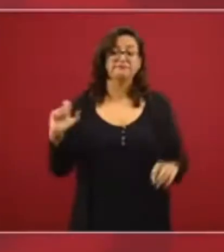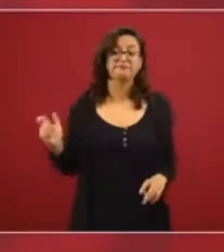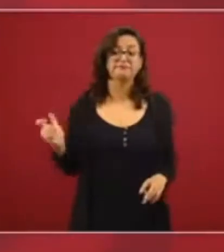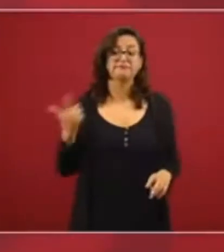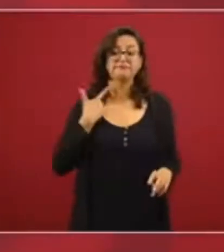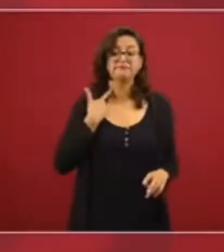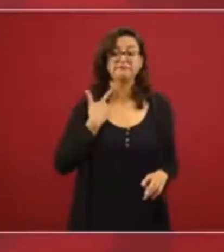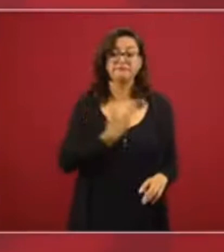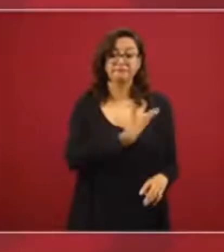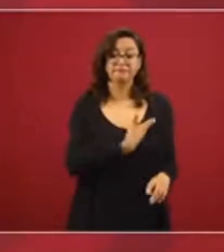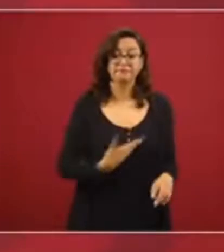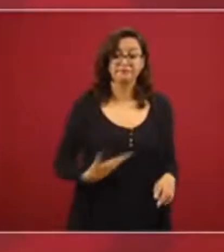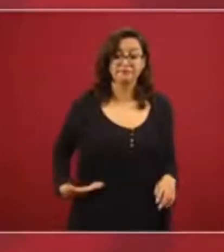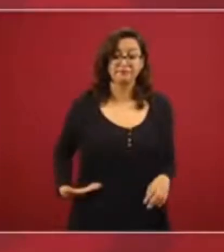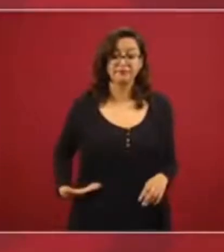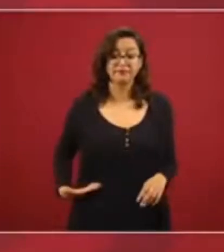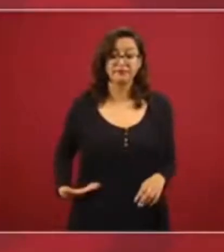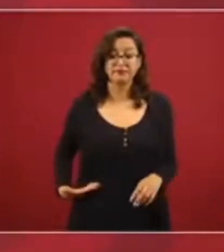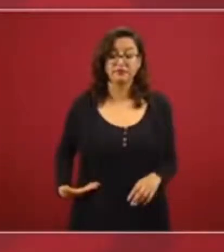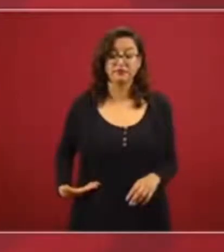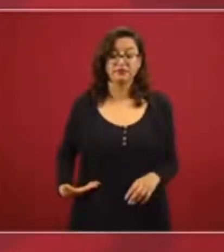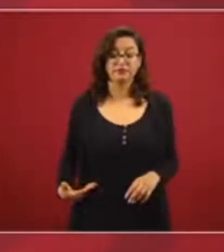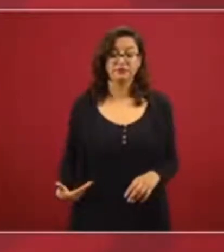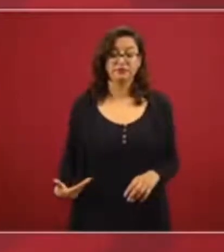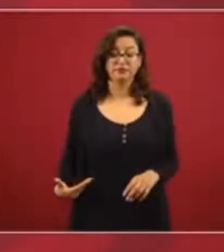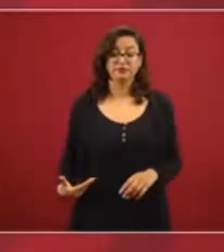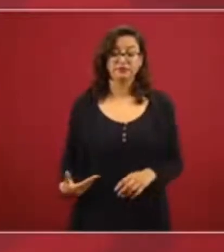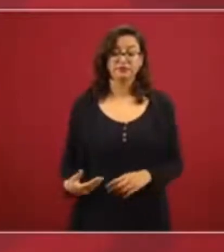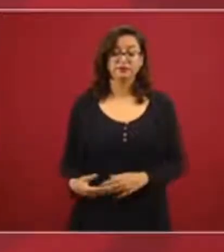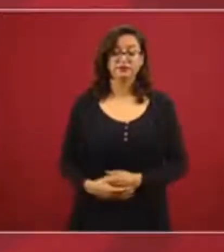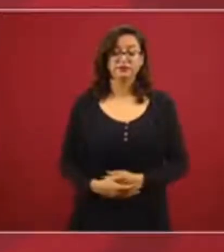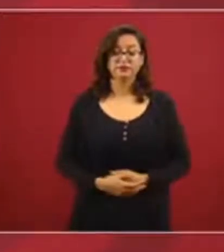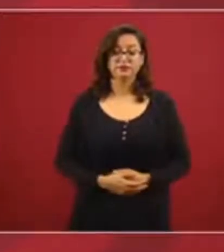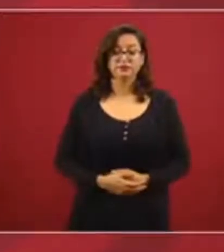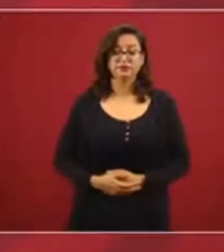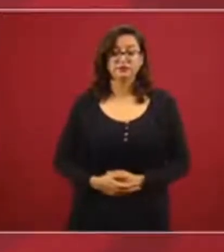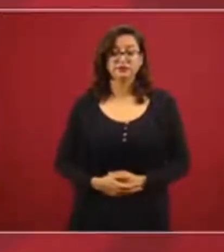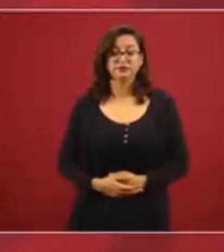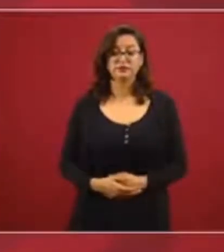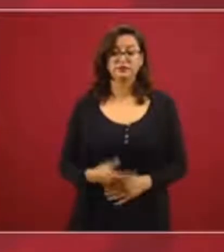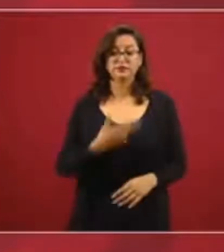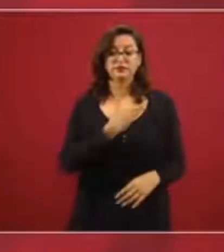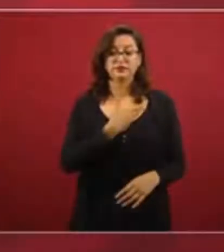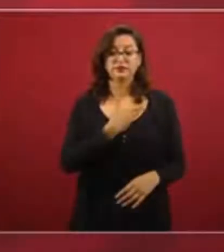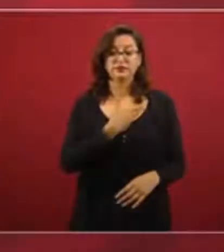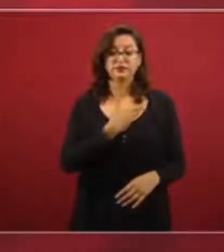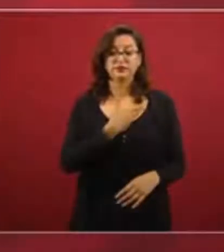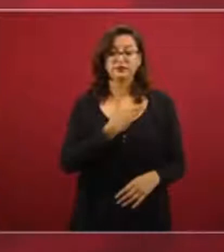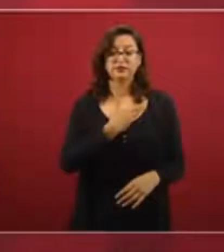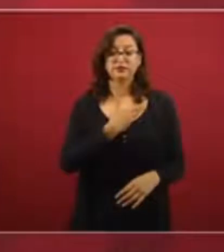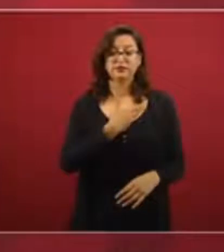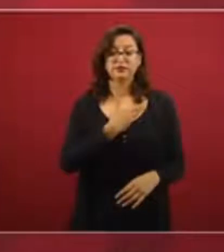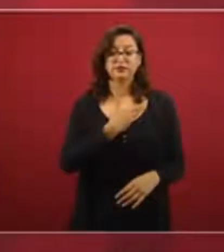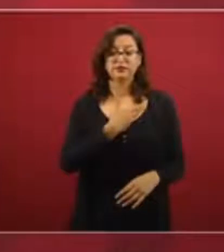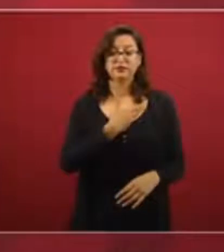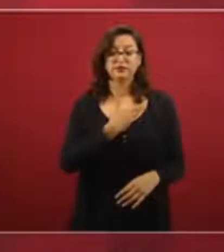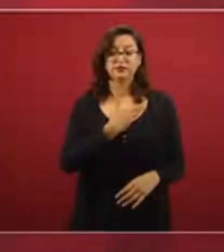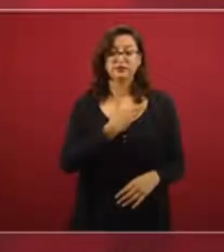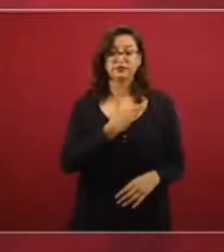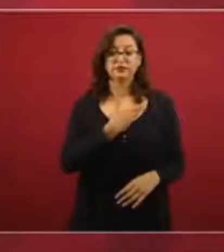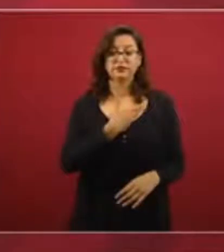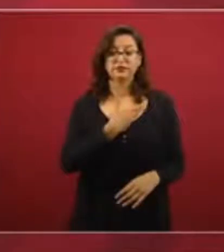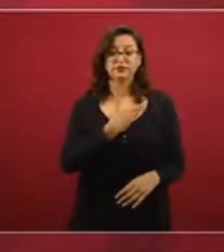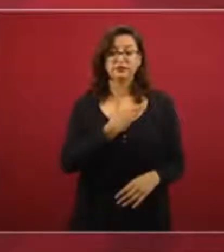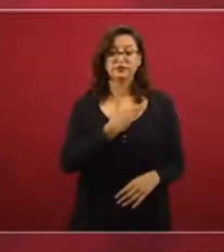para que no me vayan a acusar so that I won't